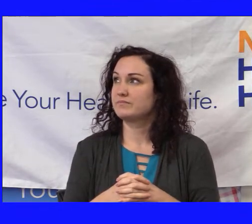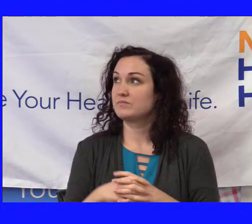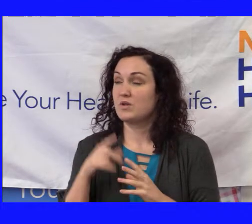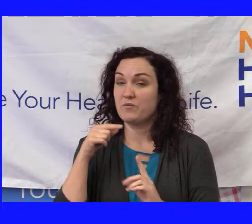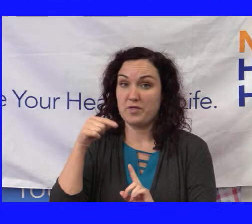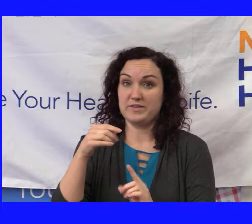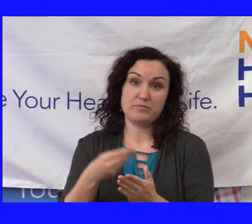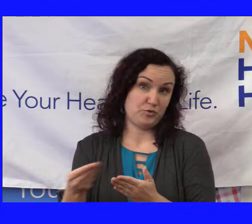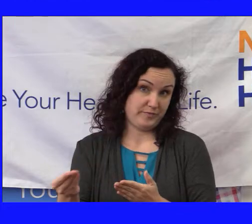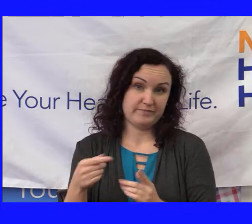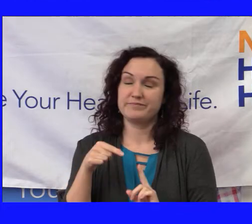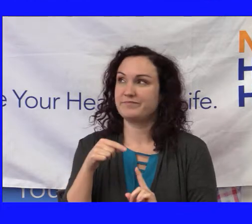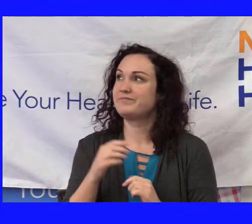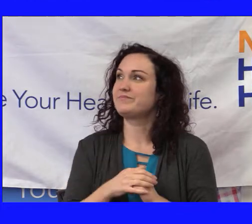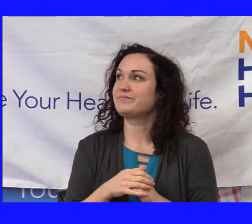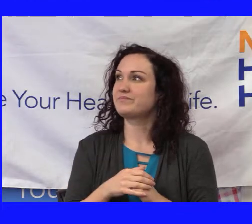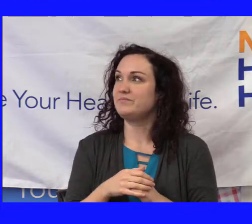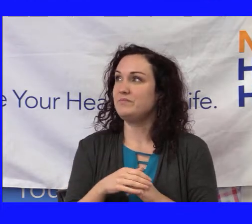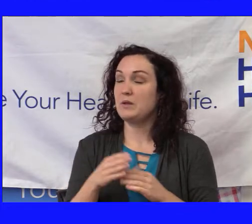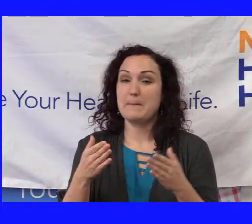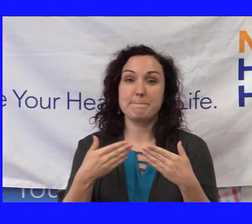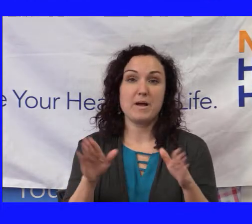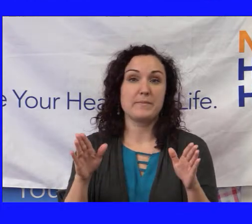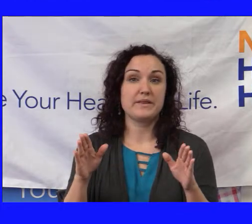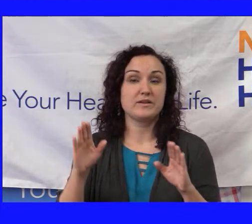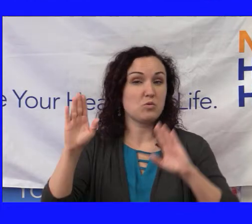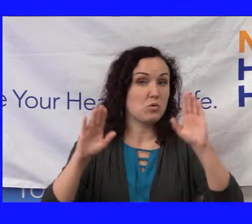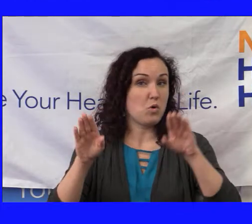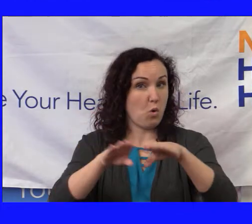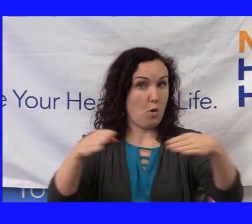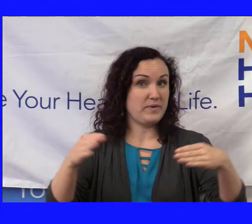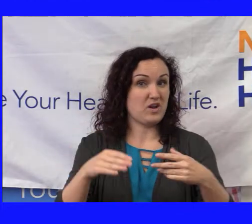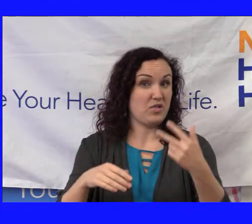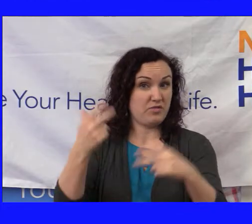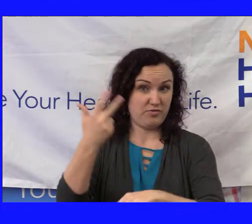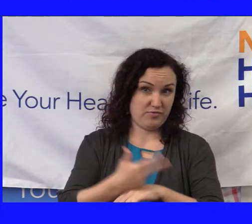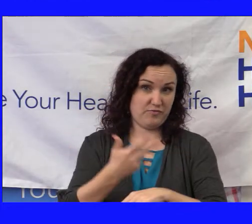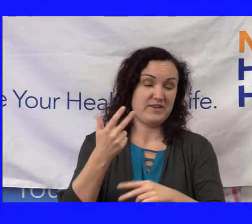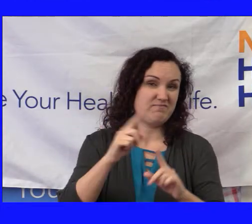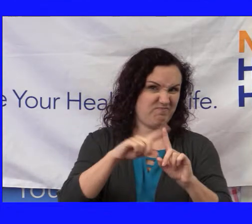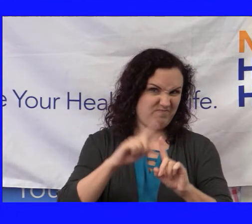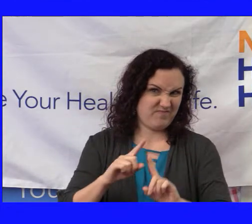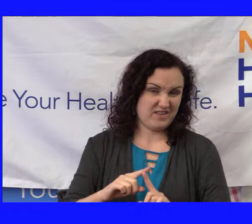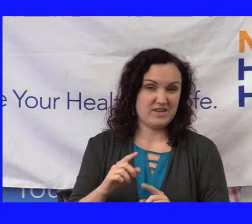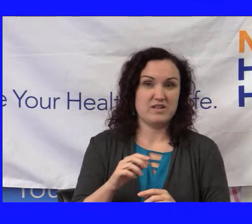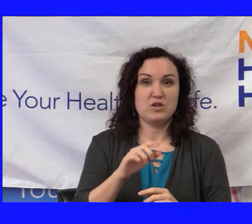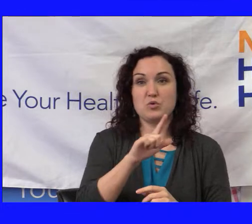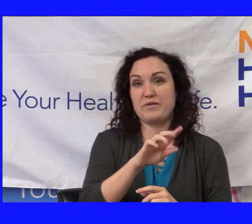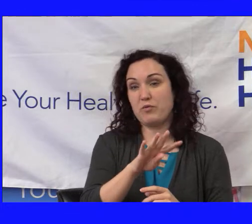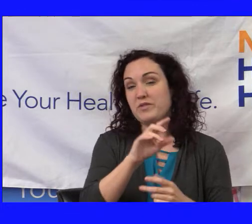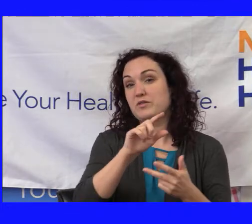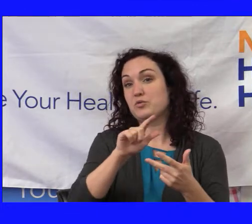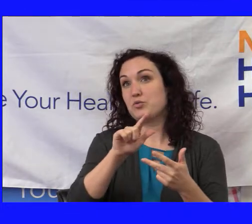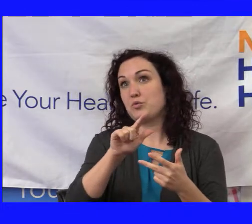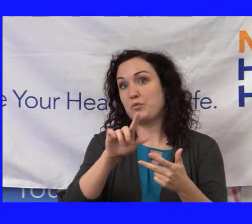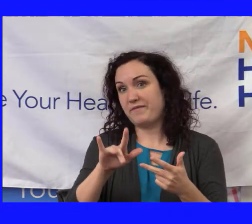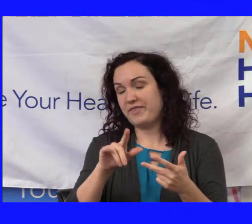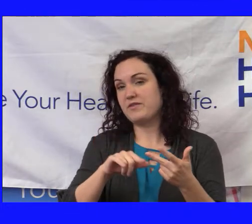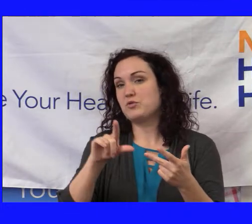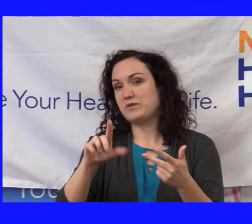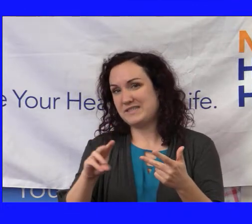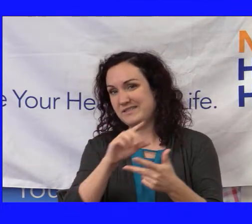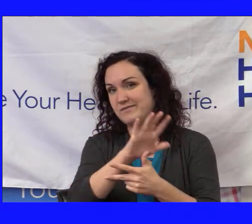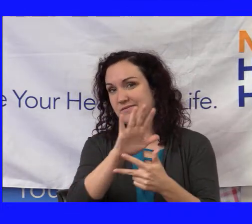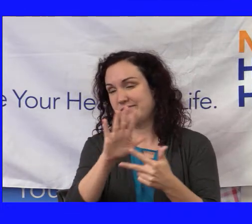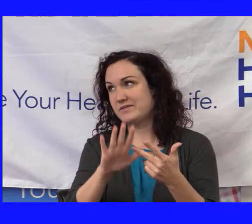So for this procurement, public bids were opened on 3 different days, the 24th, 25th, and 26th, as